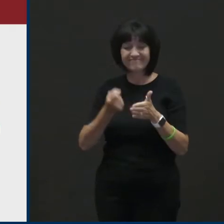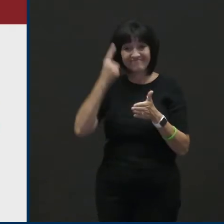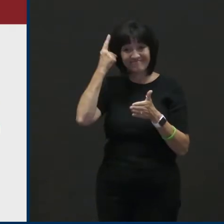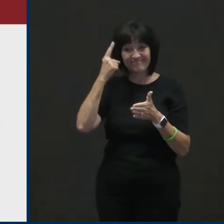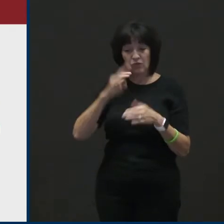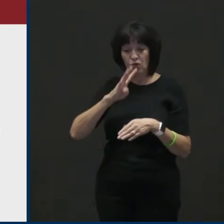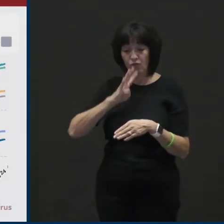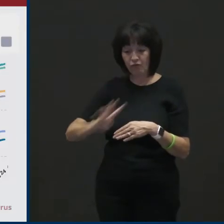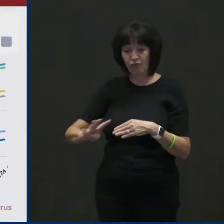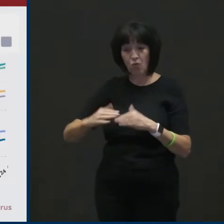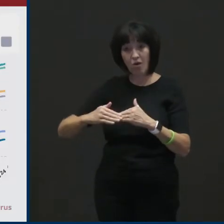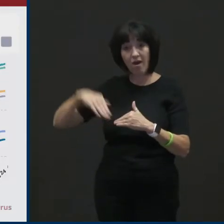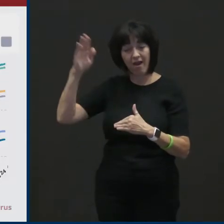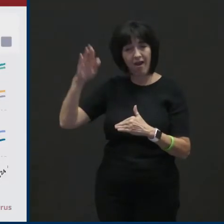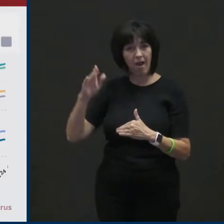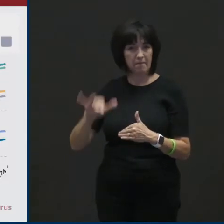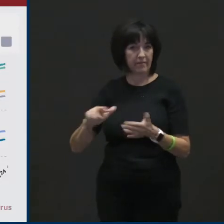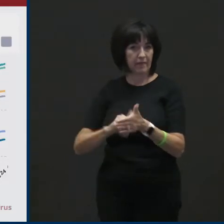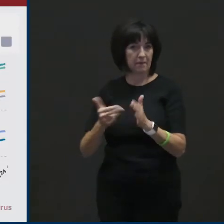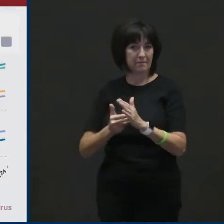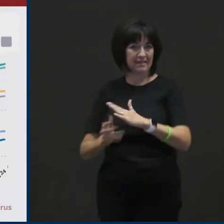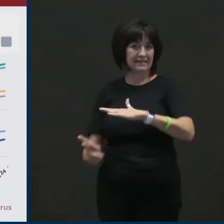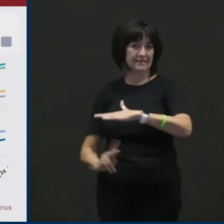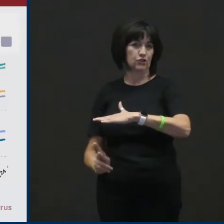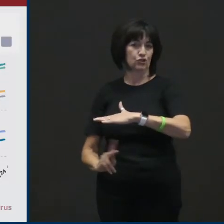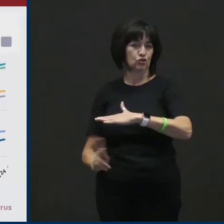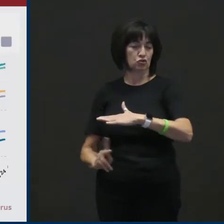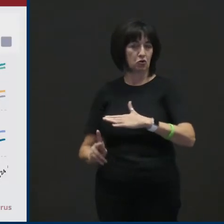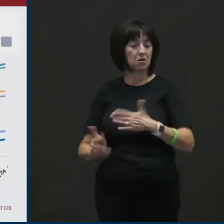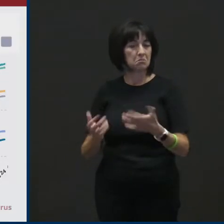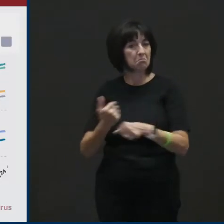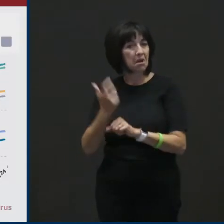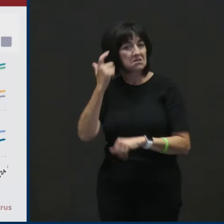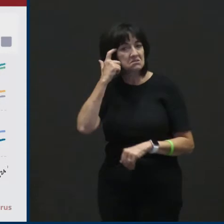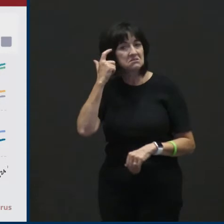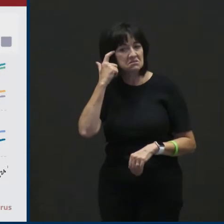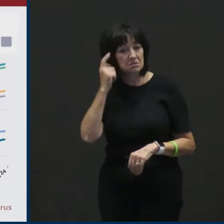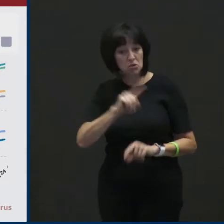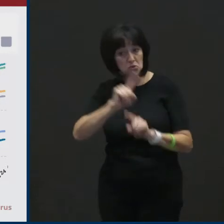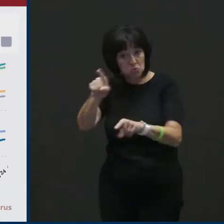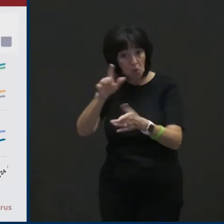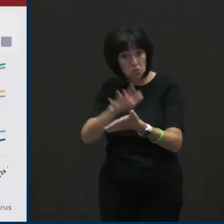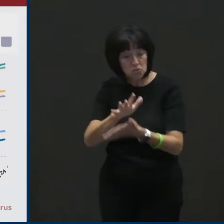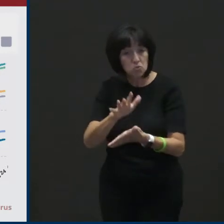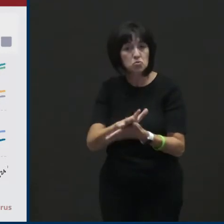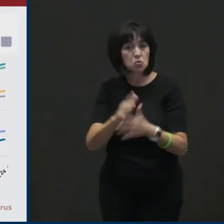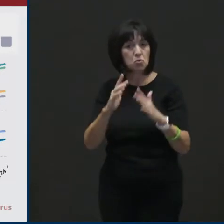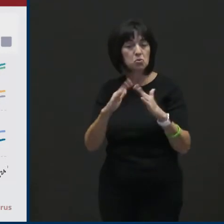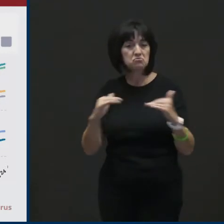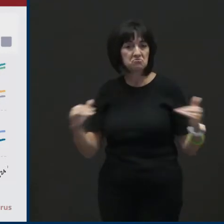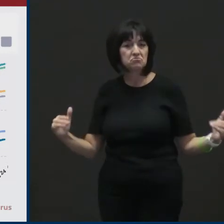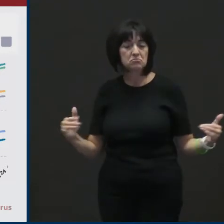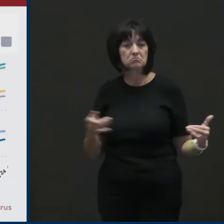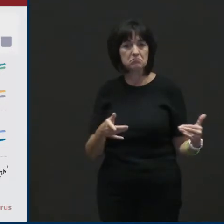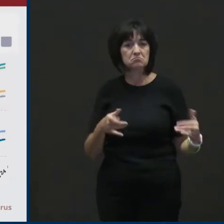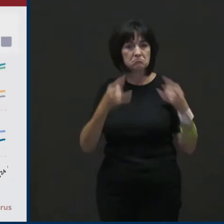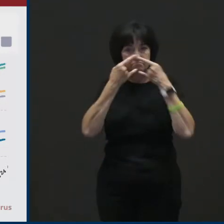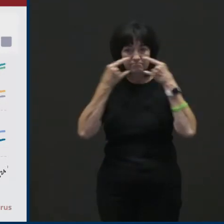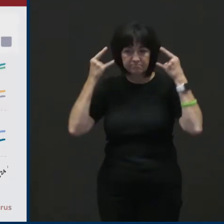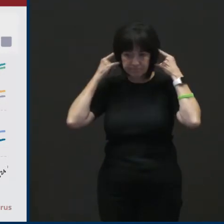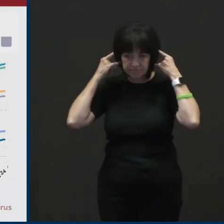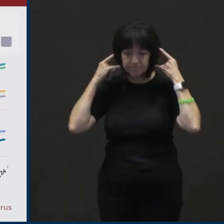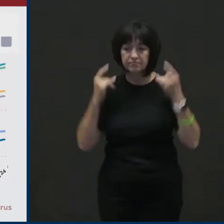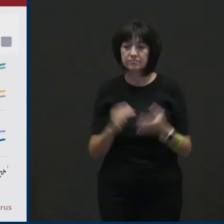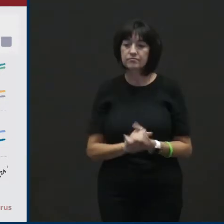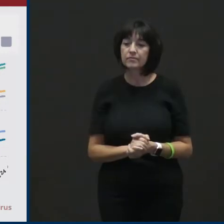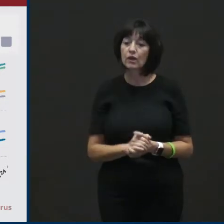sense. On the next slide, we talk a little, we show our trends by age. And so the bottom